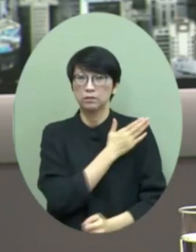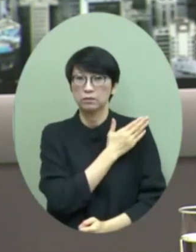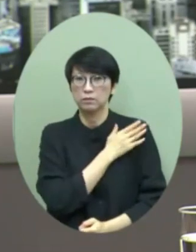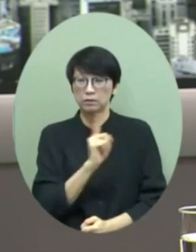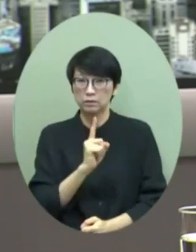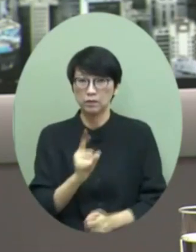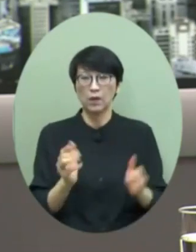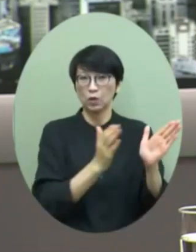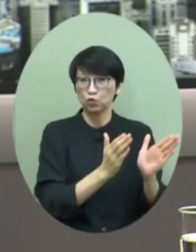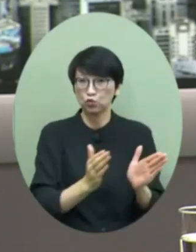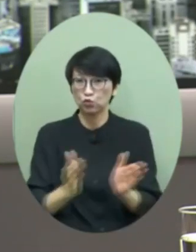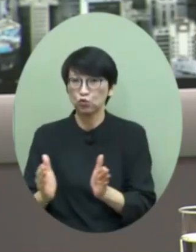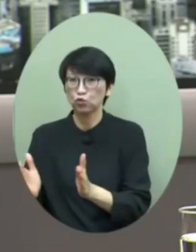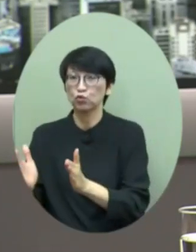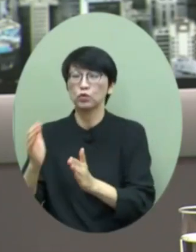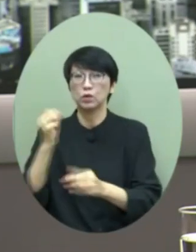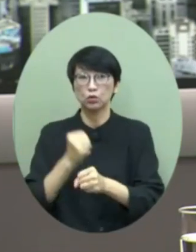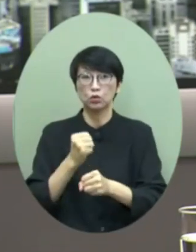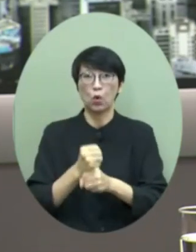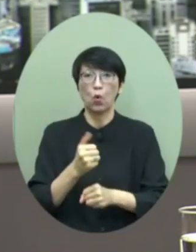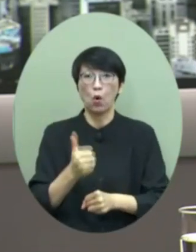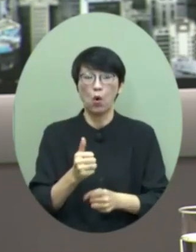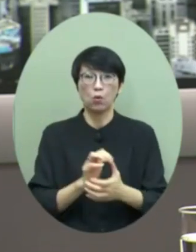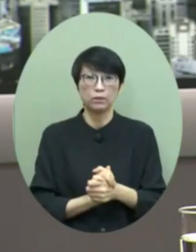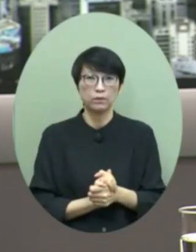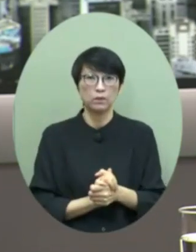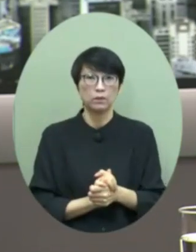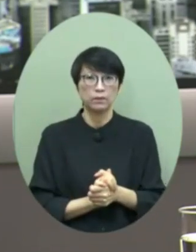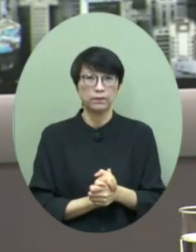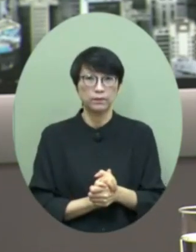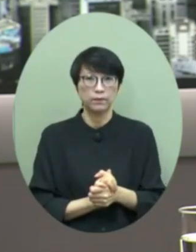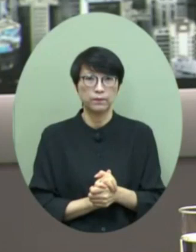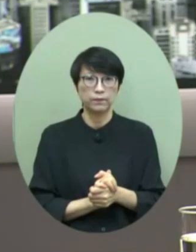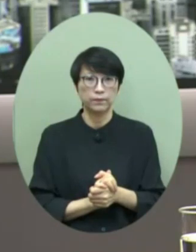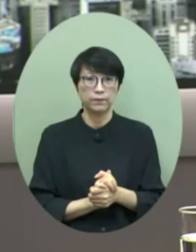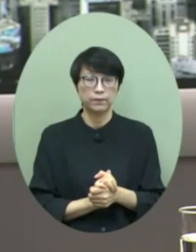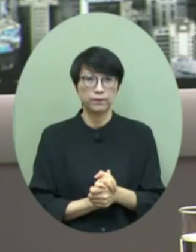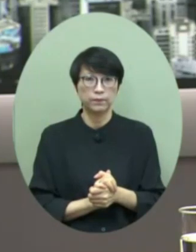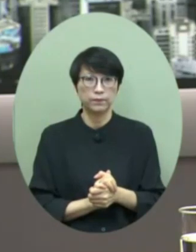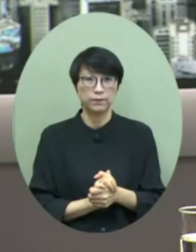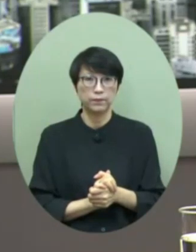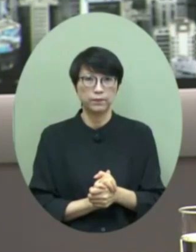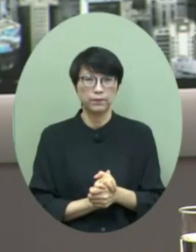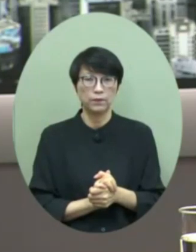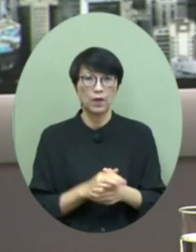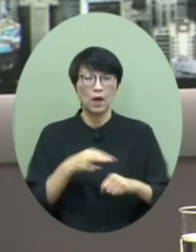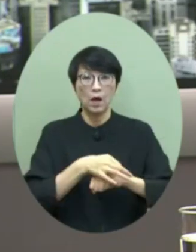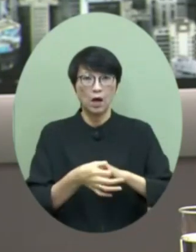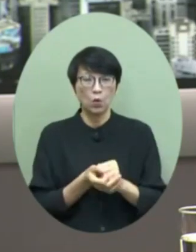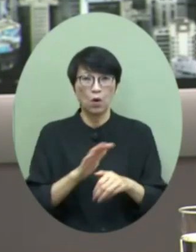on the discharge to make sure that there is a smooth discharge of functions and duties under the law.